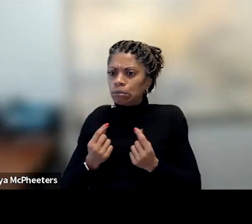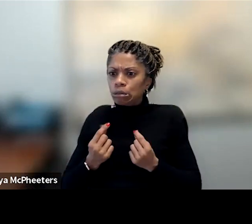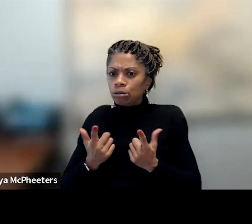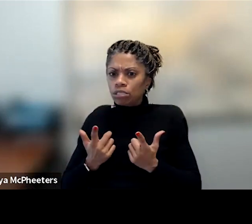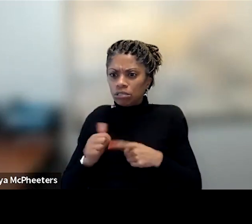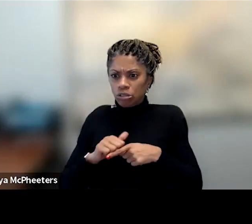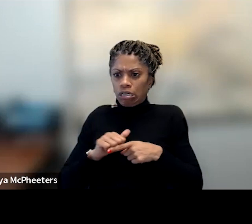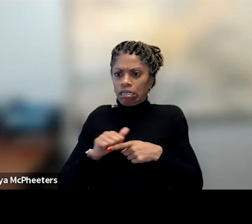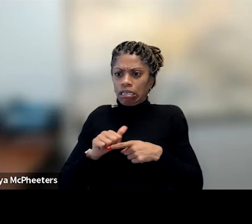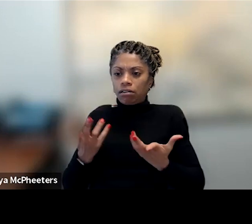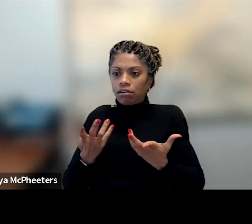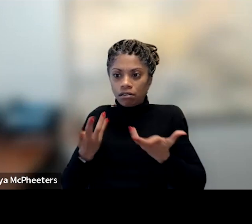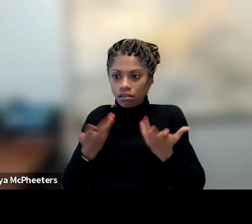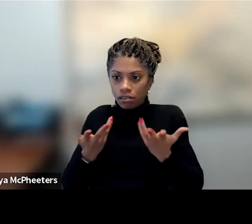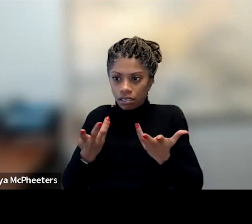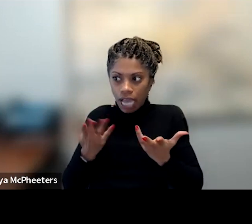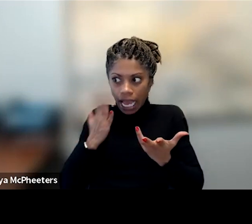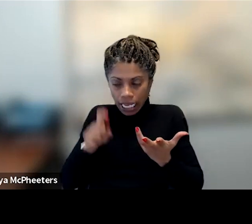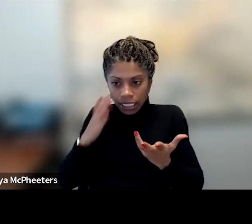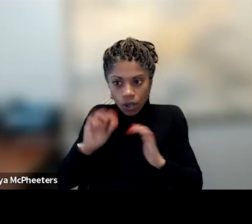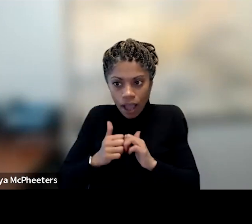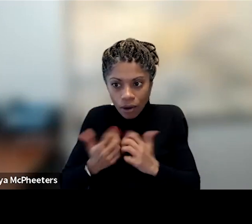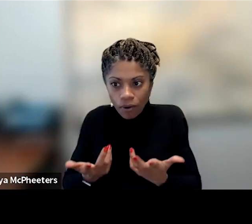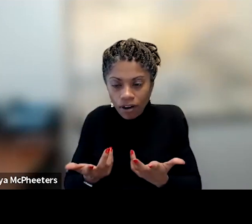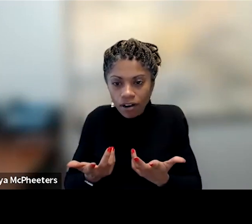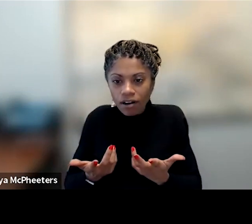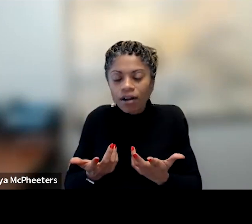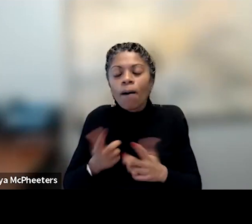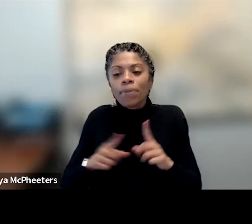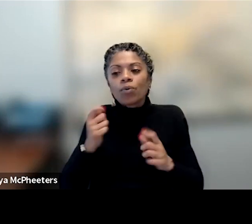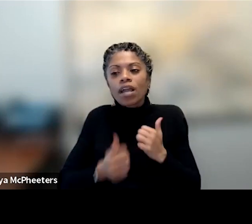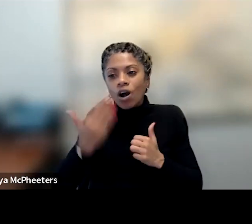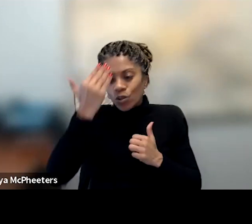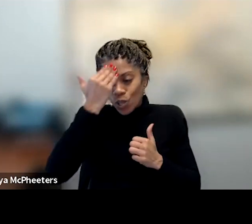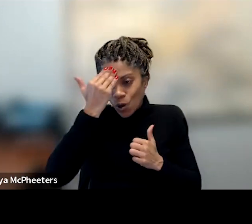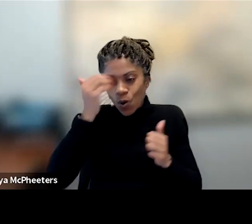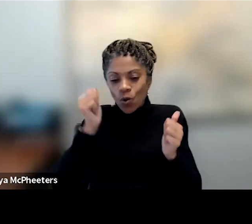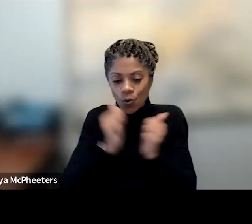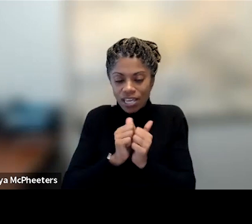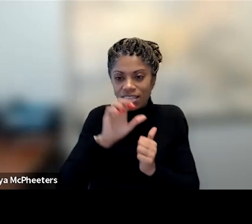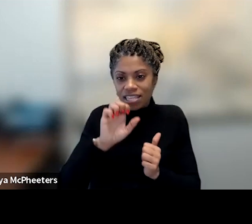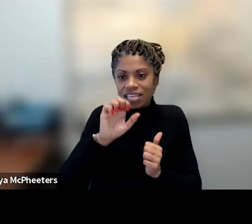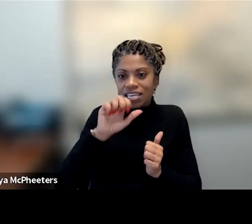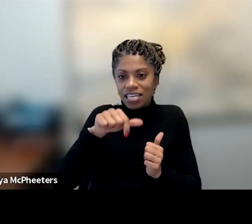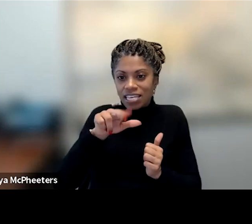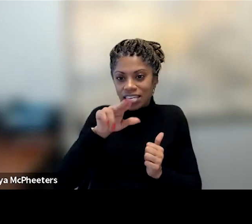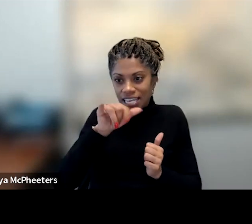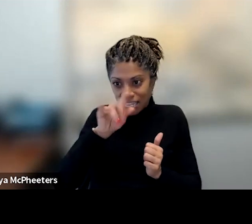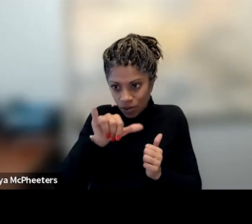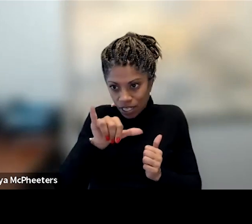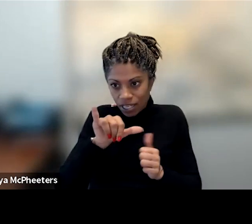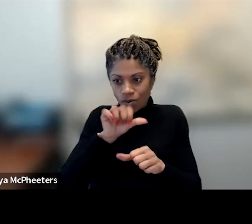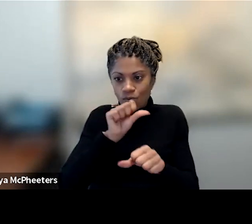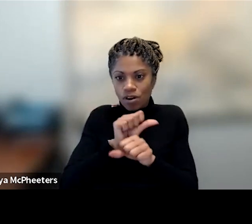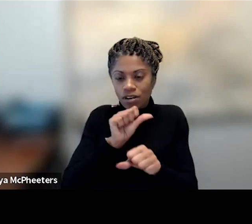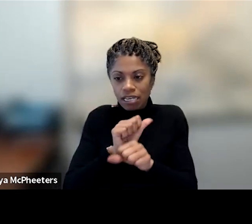isn't your orientation, everyone on this call is aware that the interesting thing about equity work writ large is that it's not the default anywhere. Like